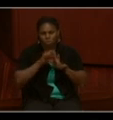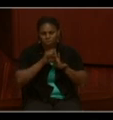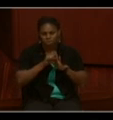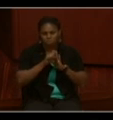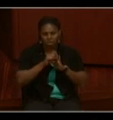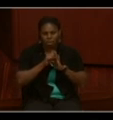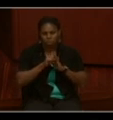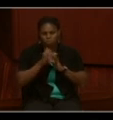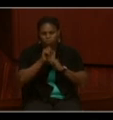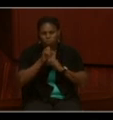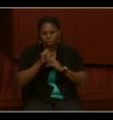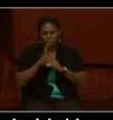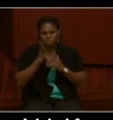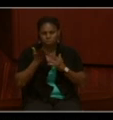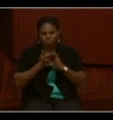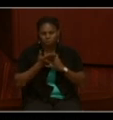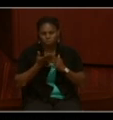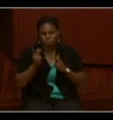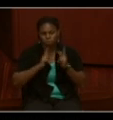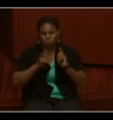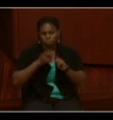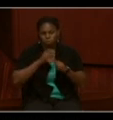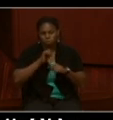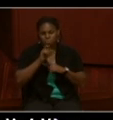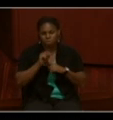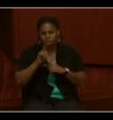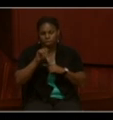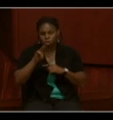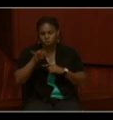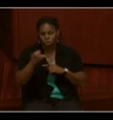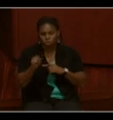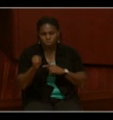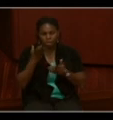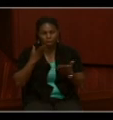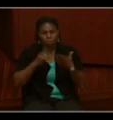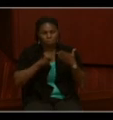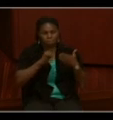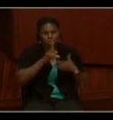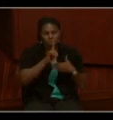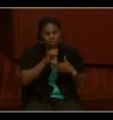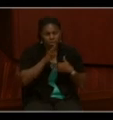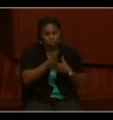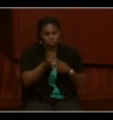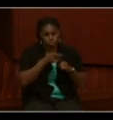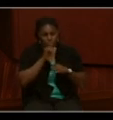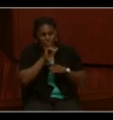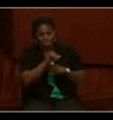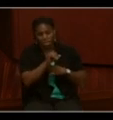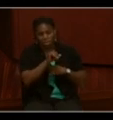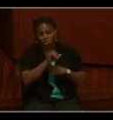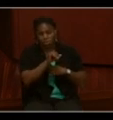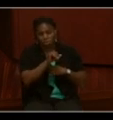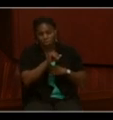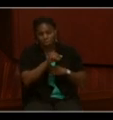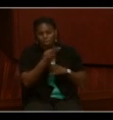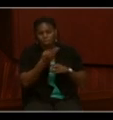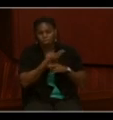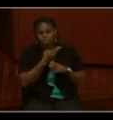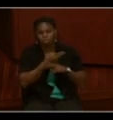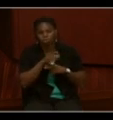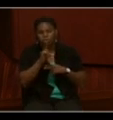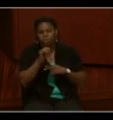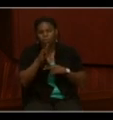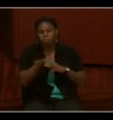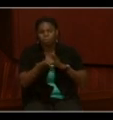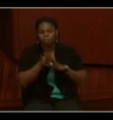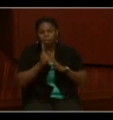files for folks from St. Louis, I might look at the database from that angle, where I would use the database to find people